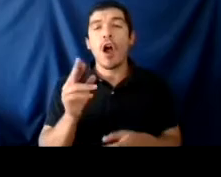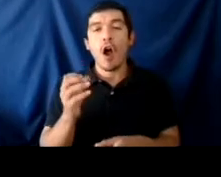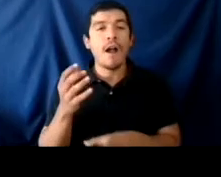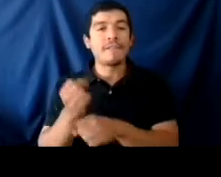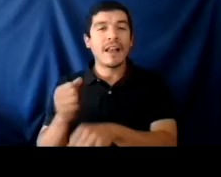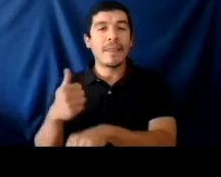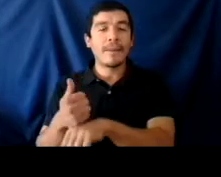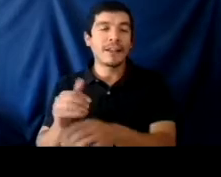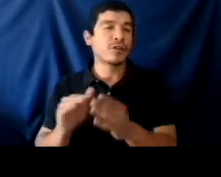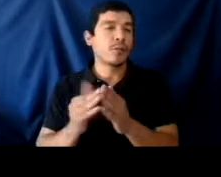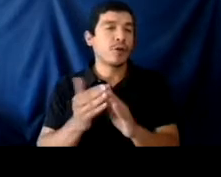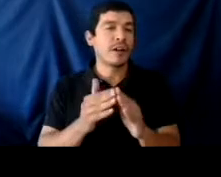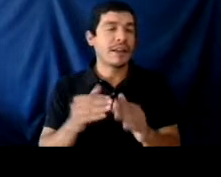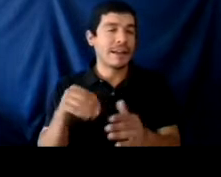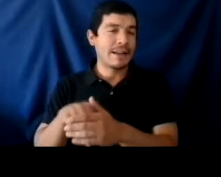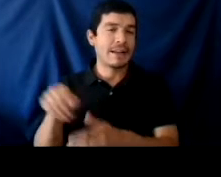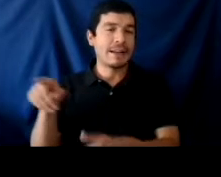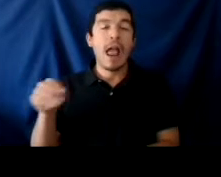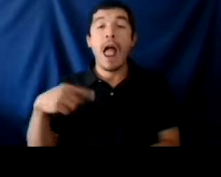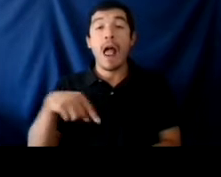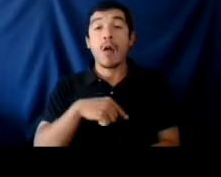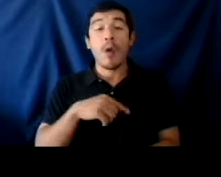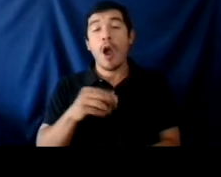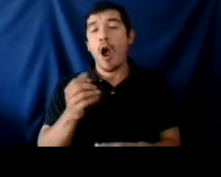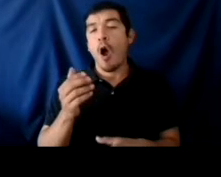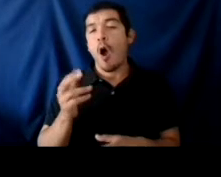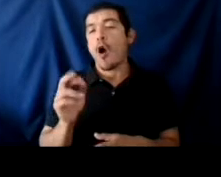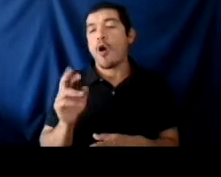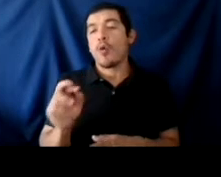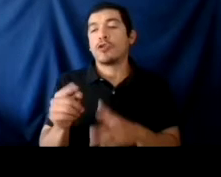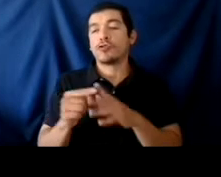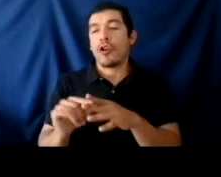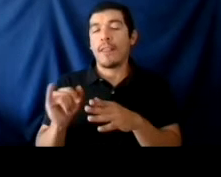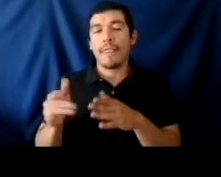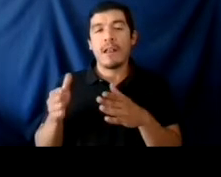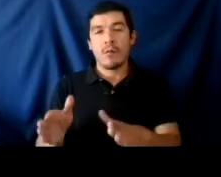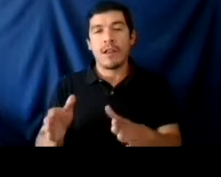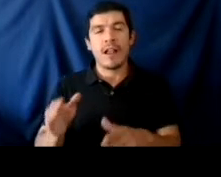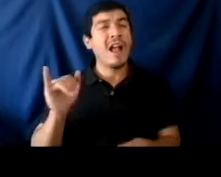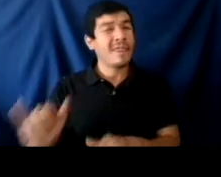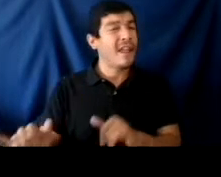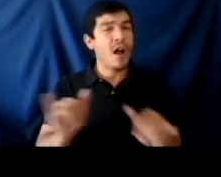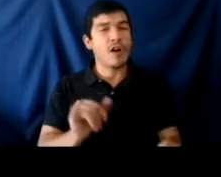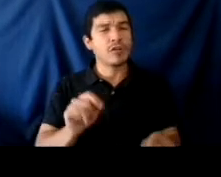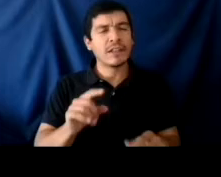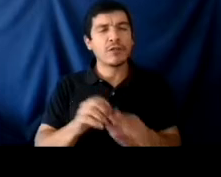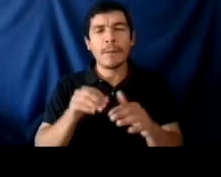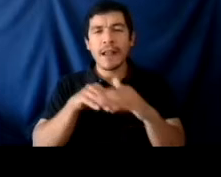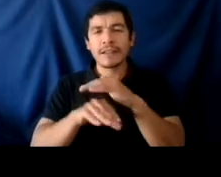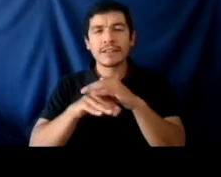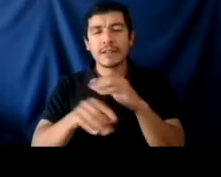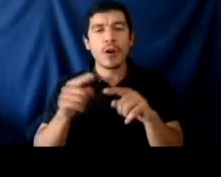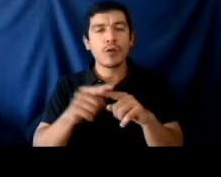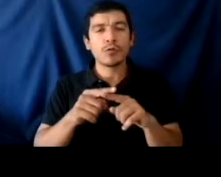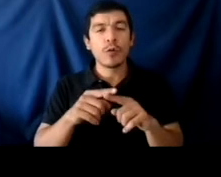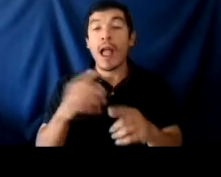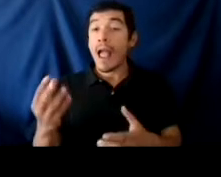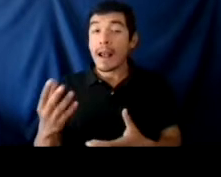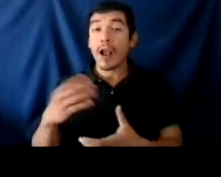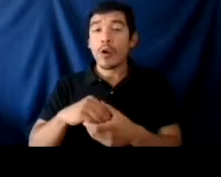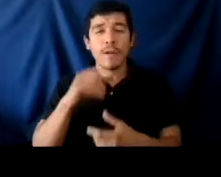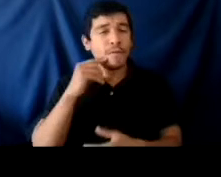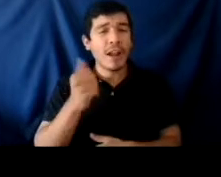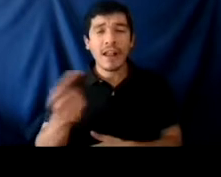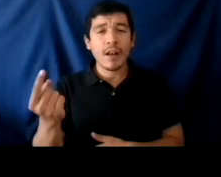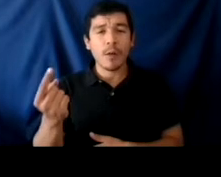faith-based communities or faith-based services. And this also needs to be accessible to and inclusive of